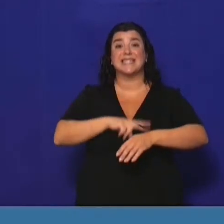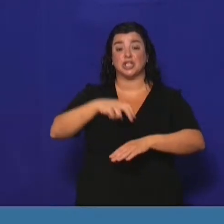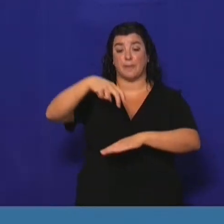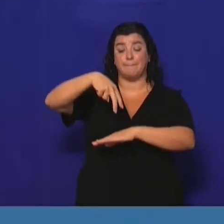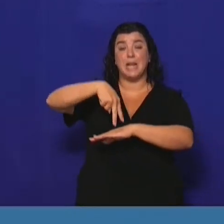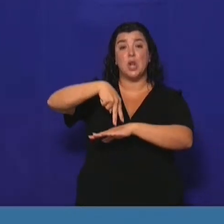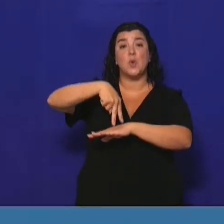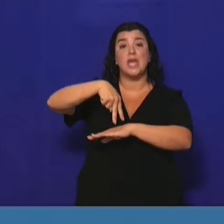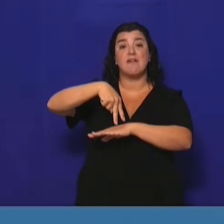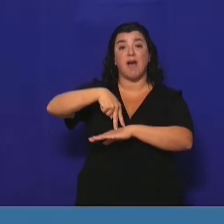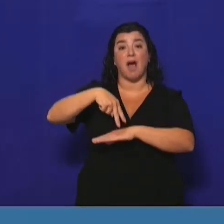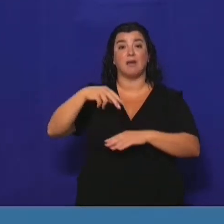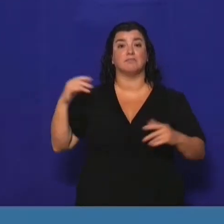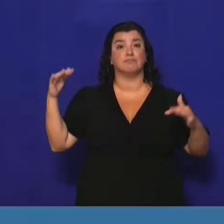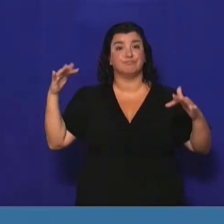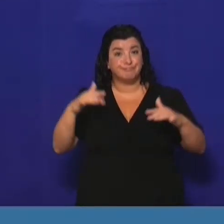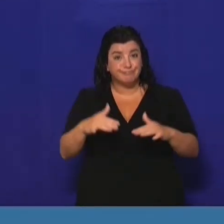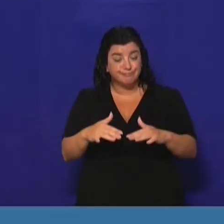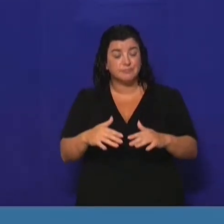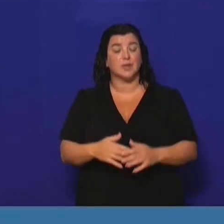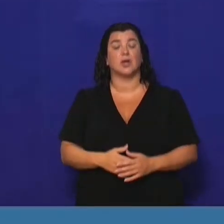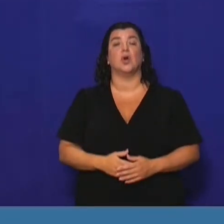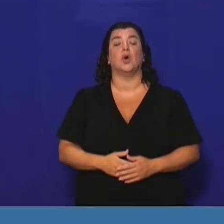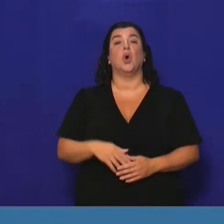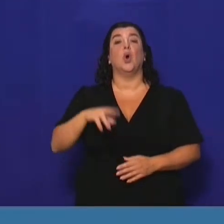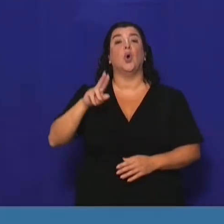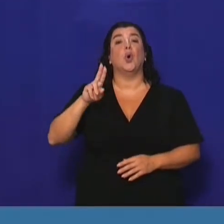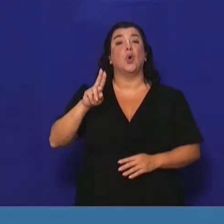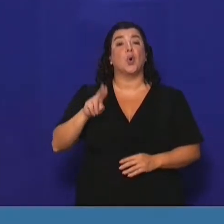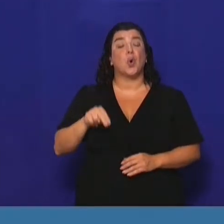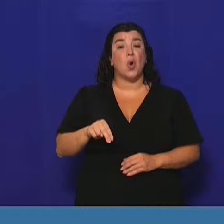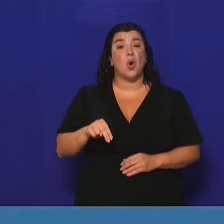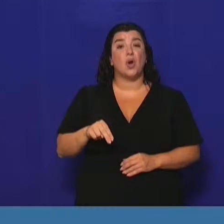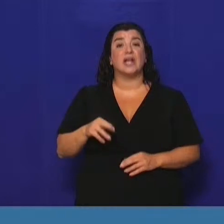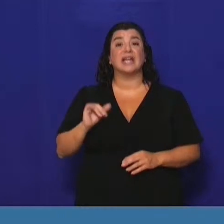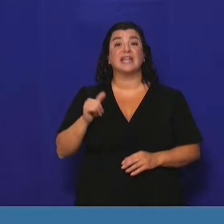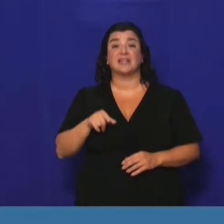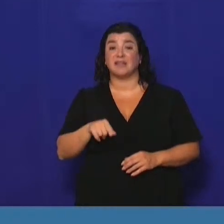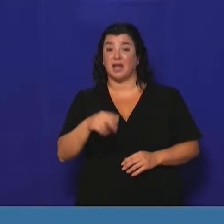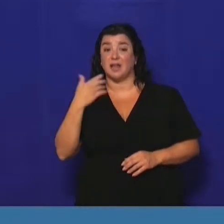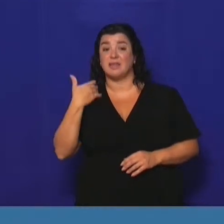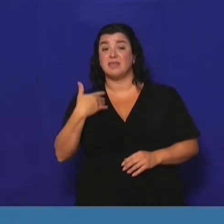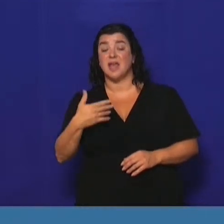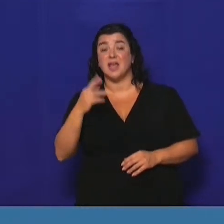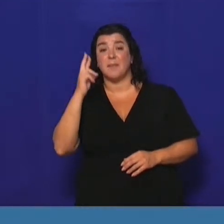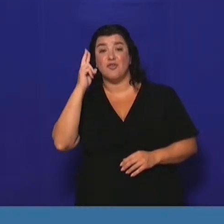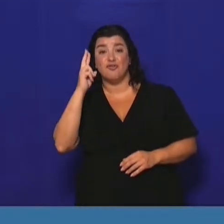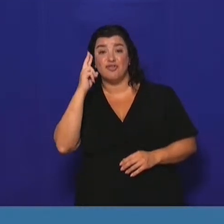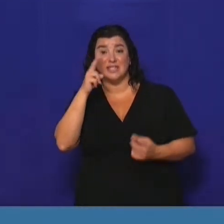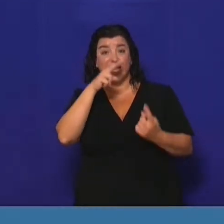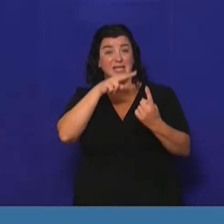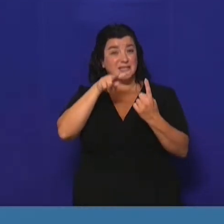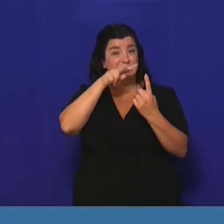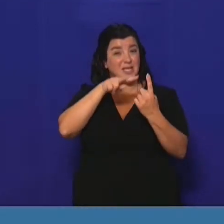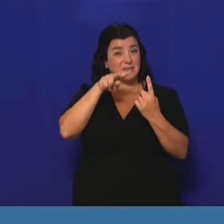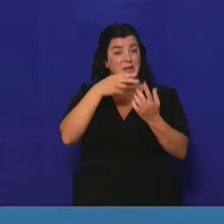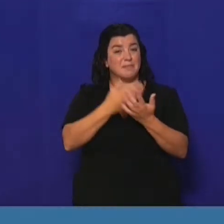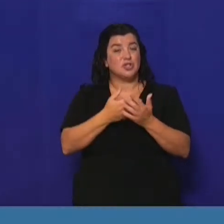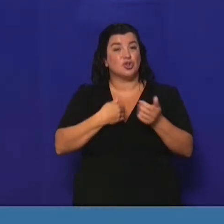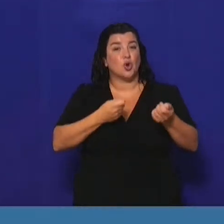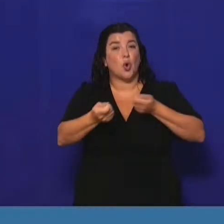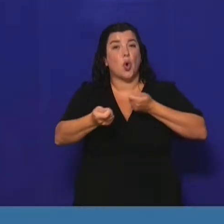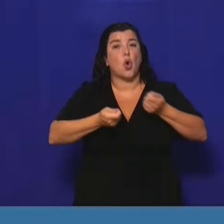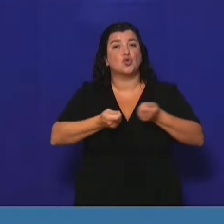U anka li l-events ikunu għandhom risk assessment biex dejjem innaqsu ir-riskju u anka nikkontrollaw.